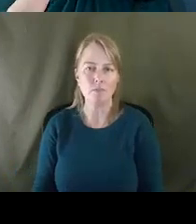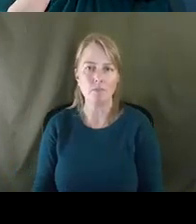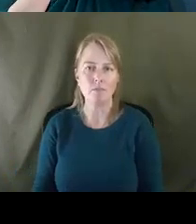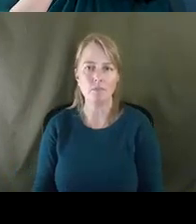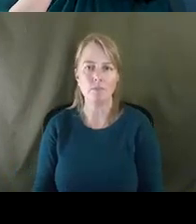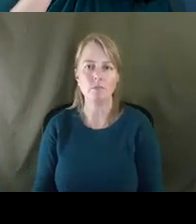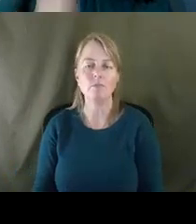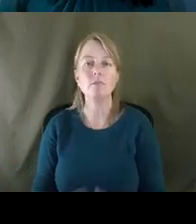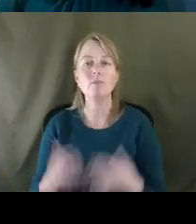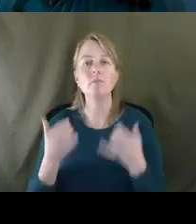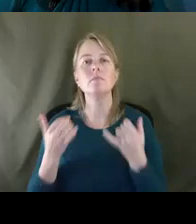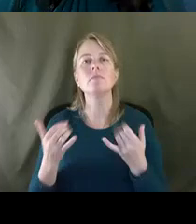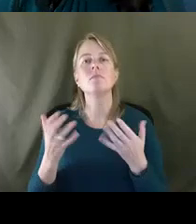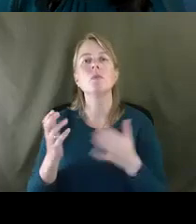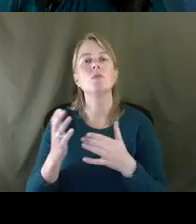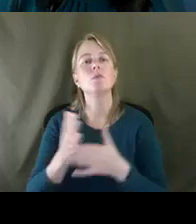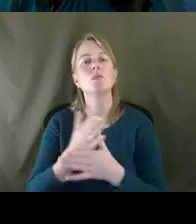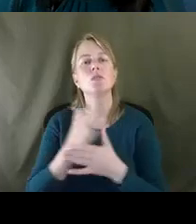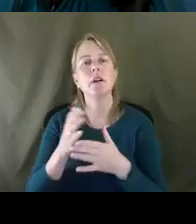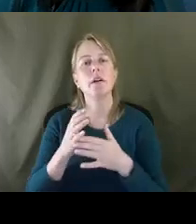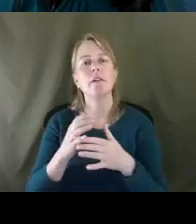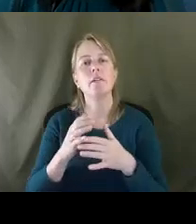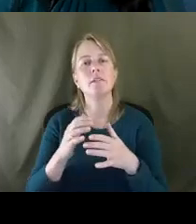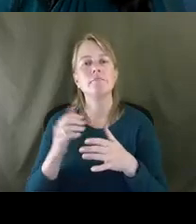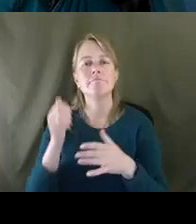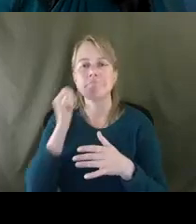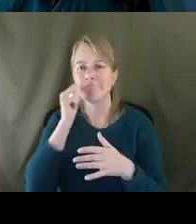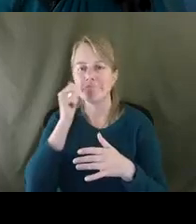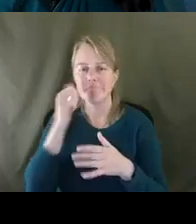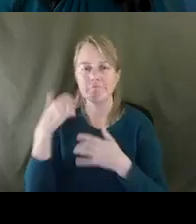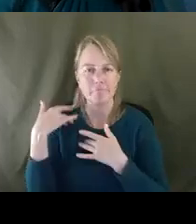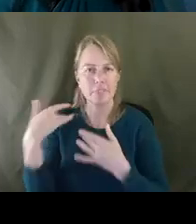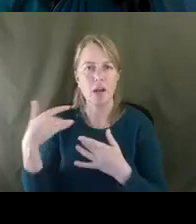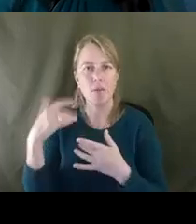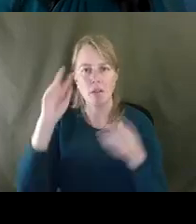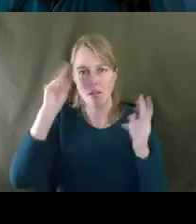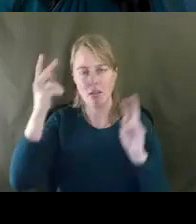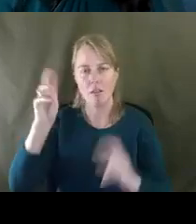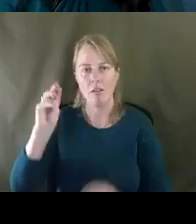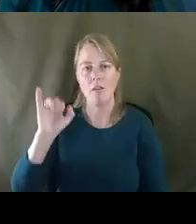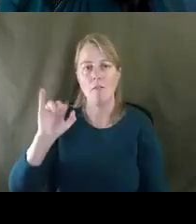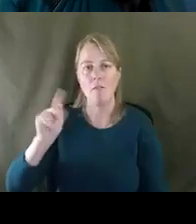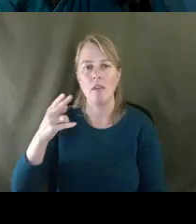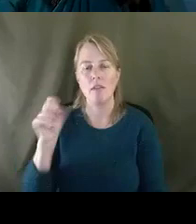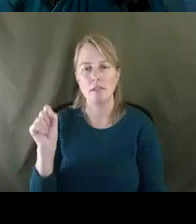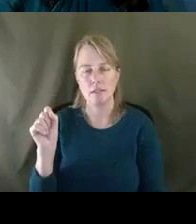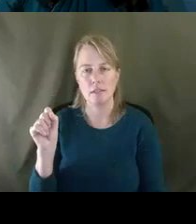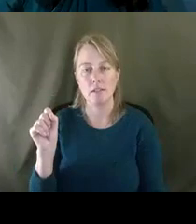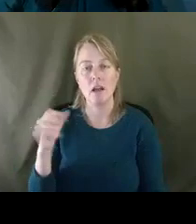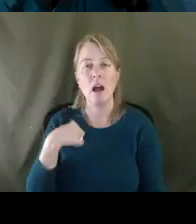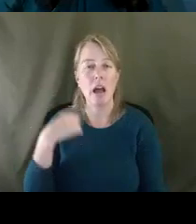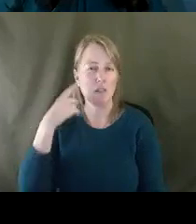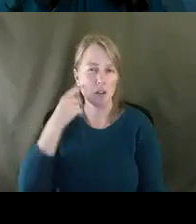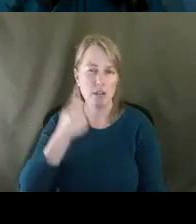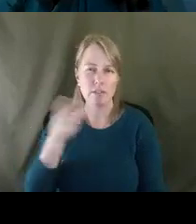Now, I'd like to share some common myths with you before we dive into the nuts and bolts of creating a mentorship program. I have heard a number